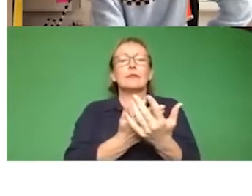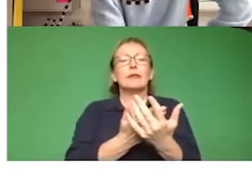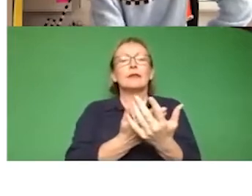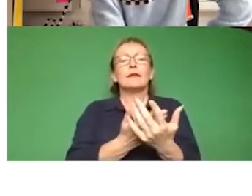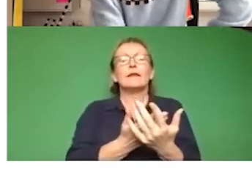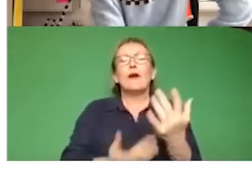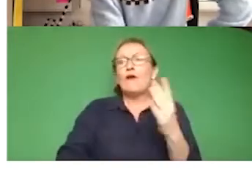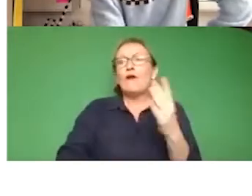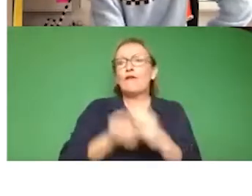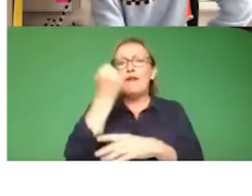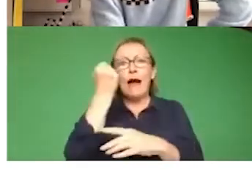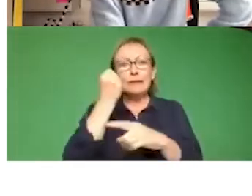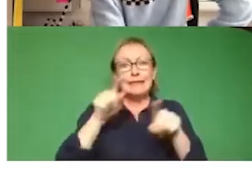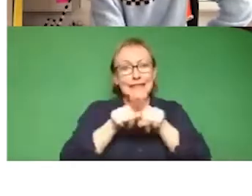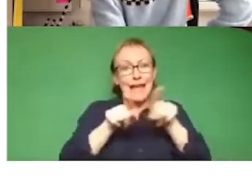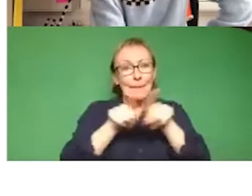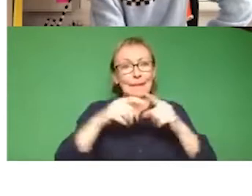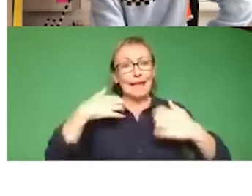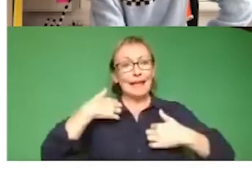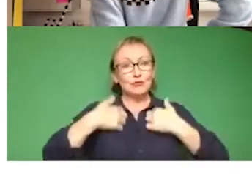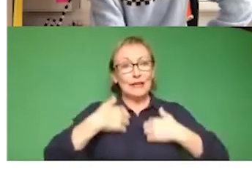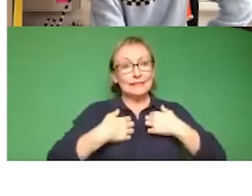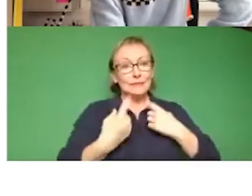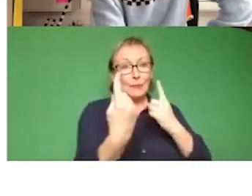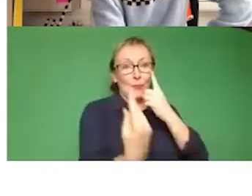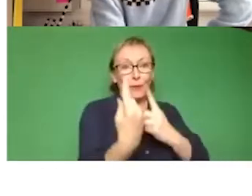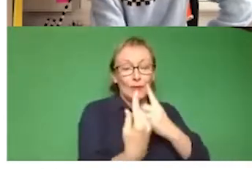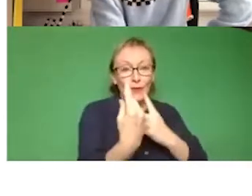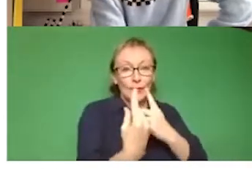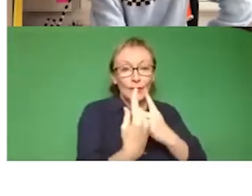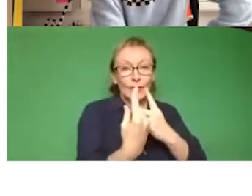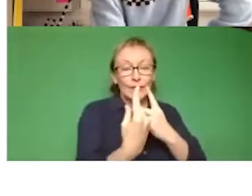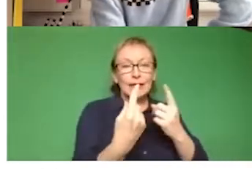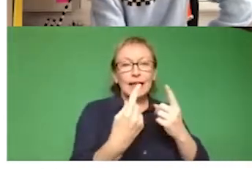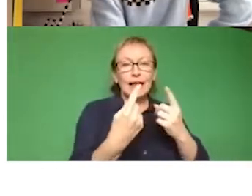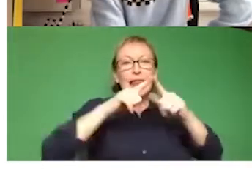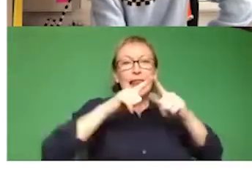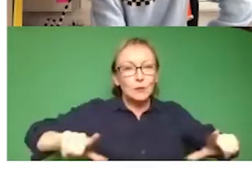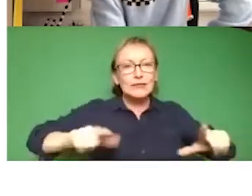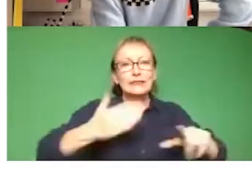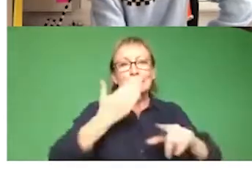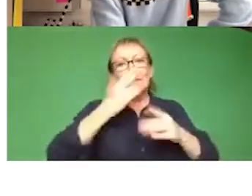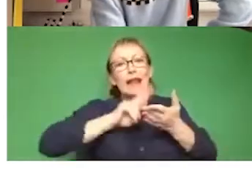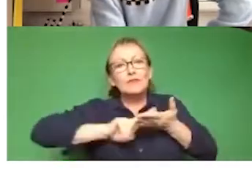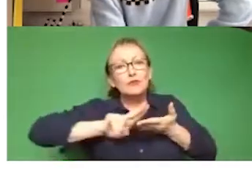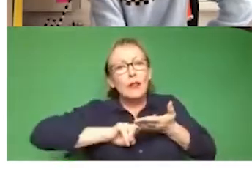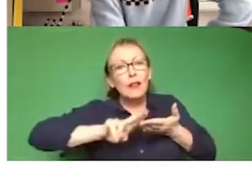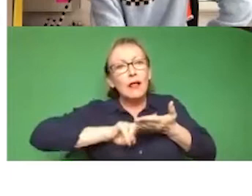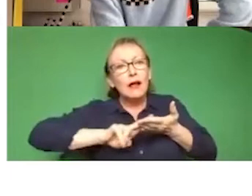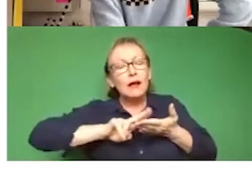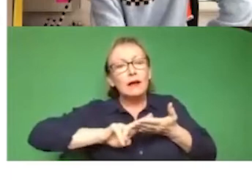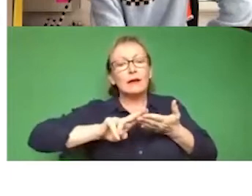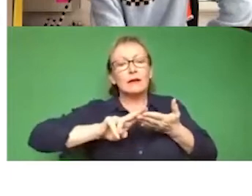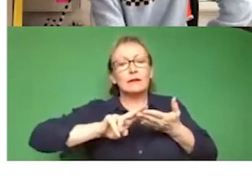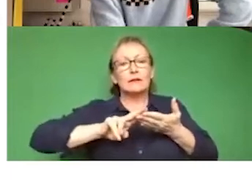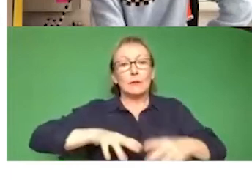interests, and it just became, again, a very natural language, and just started making